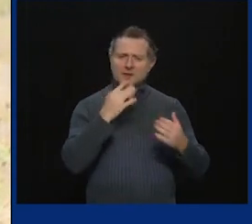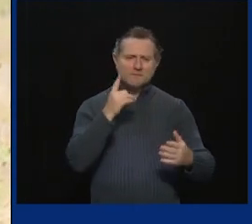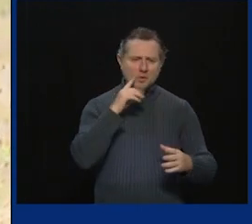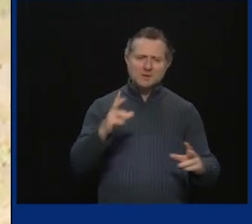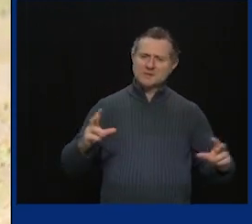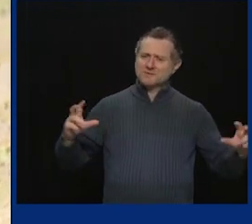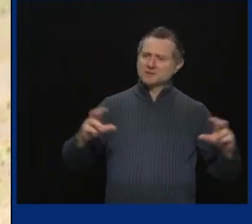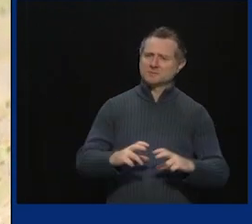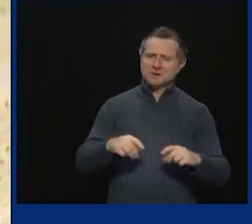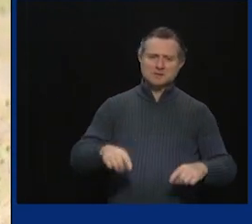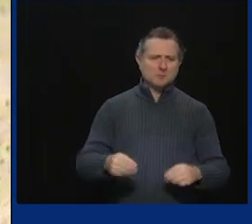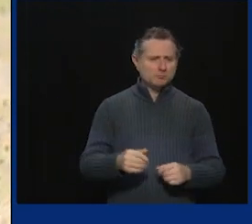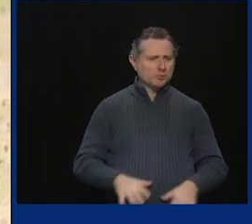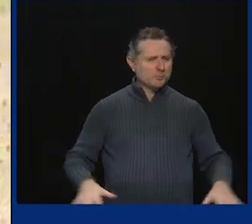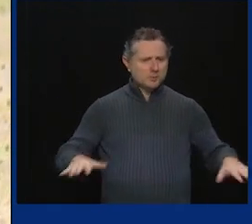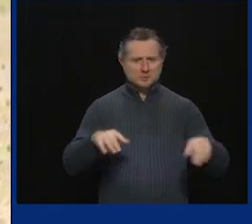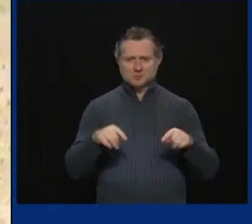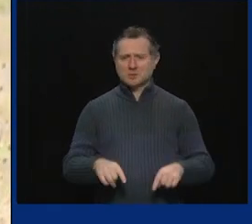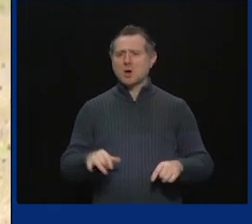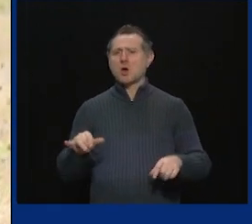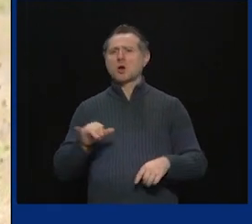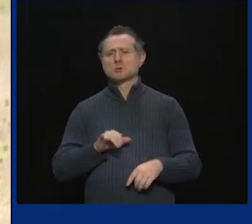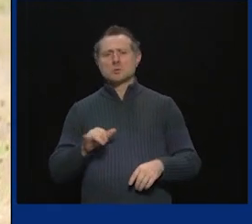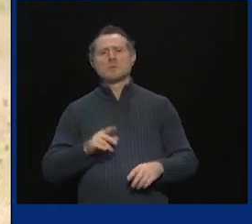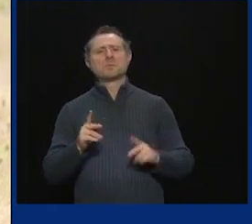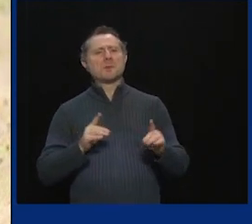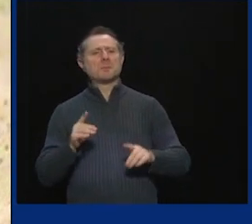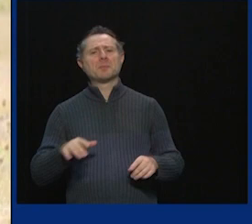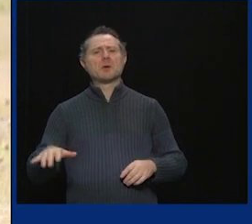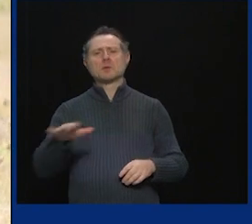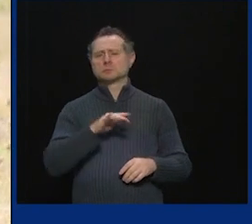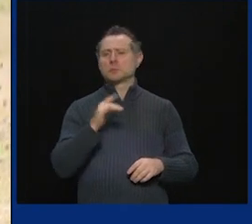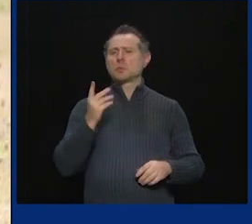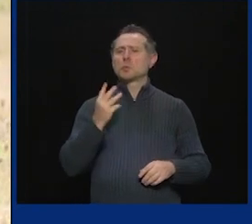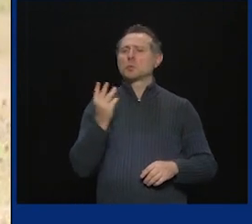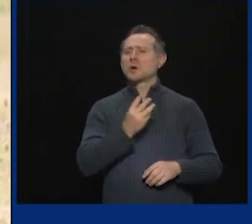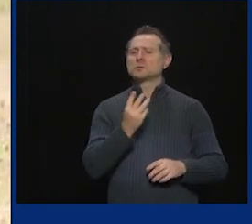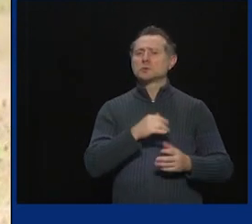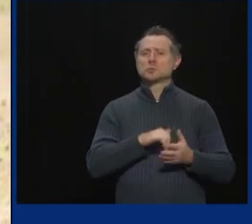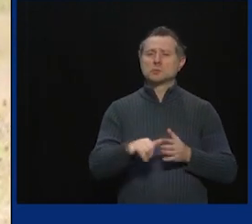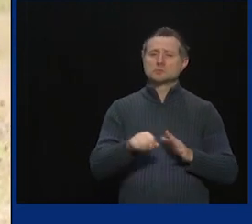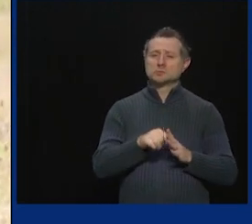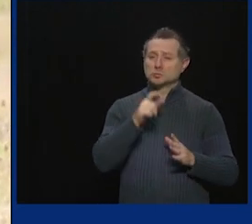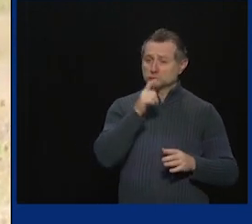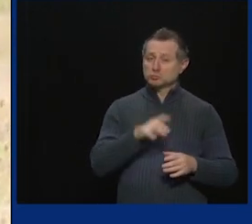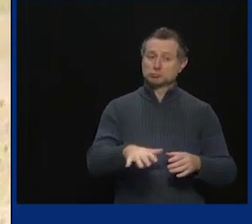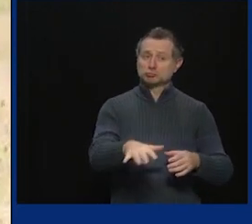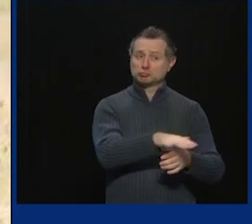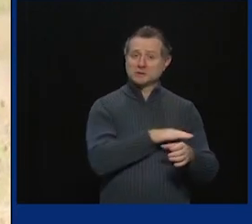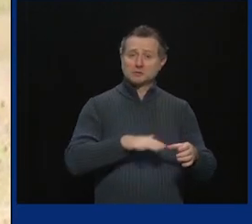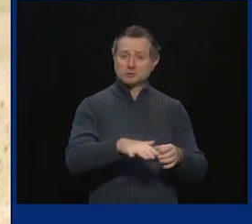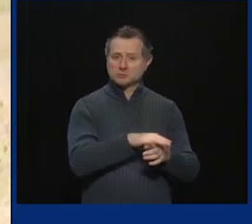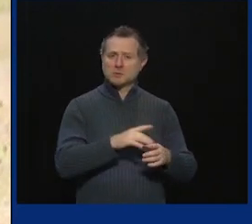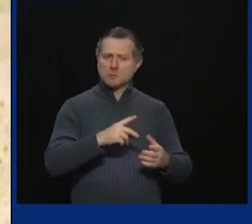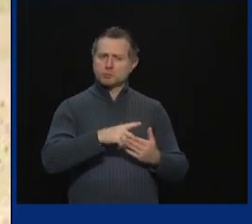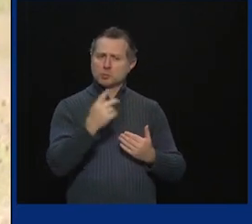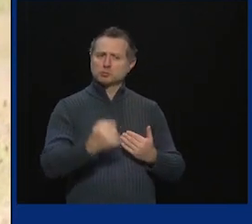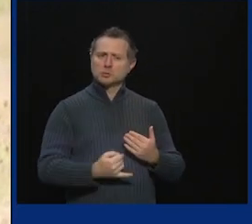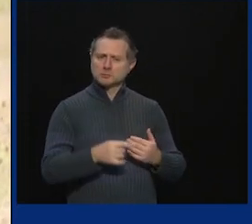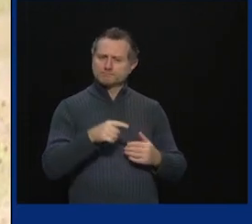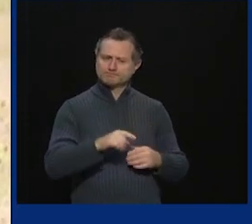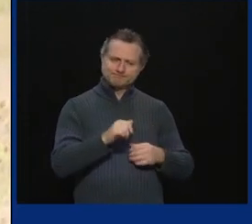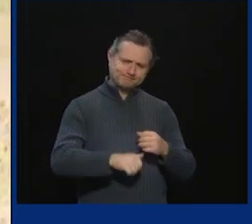property, but the people of Western New York. And this is a regional project. It's located in Genesee County, but this is going to have